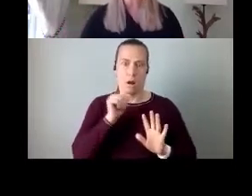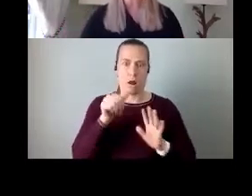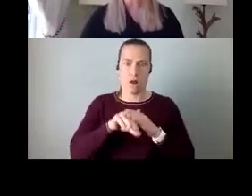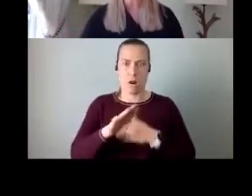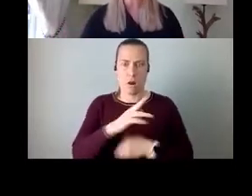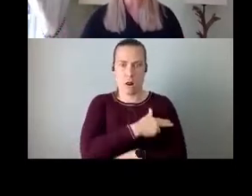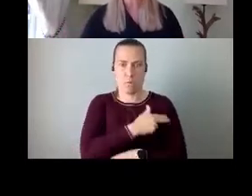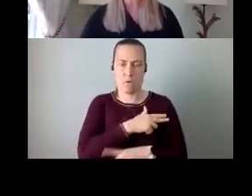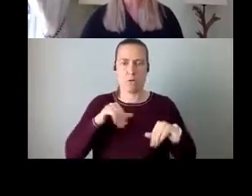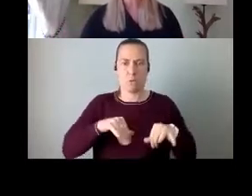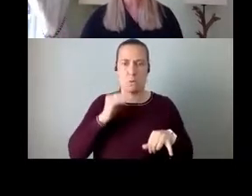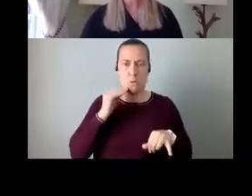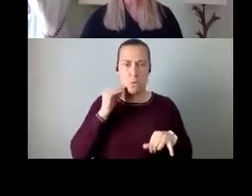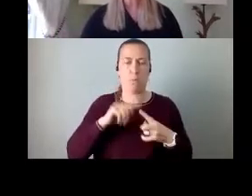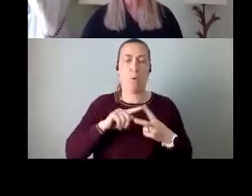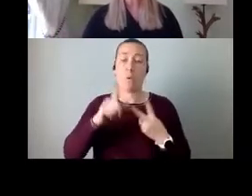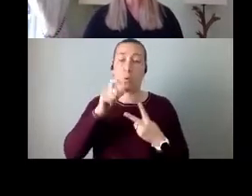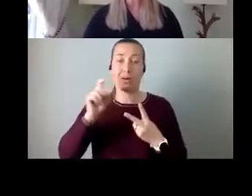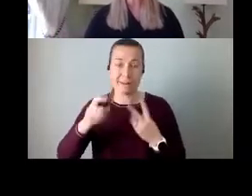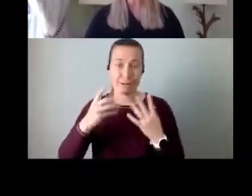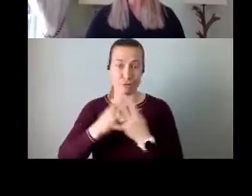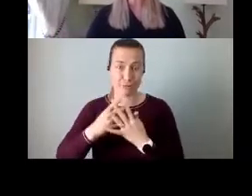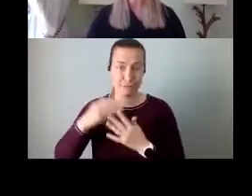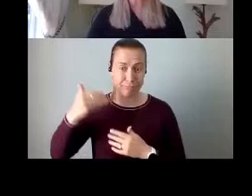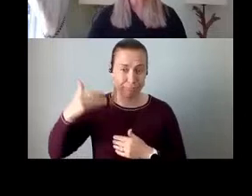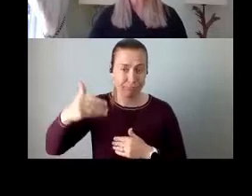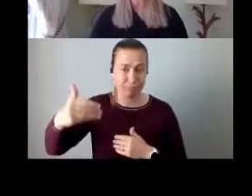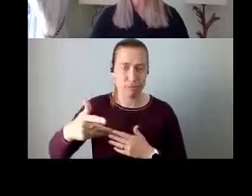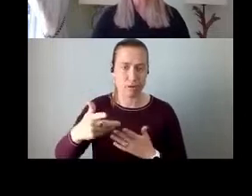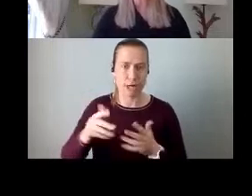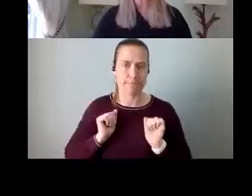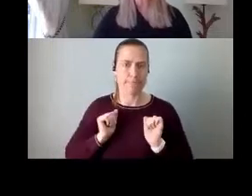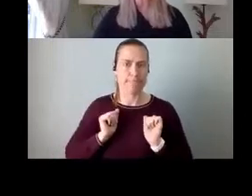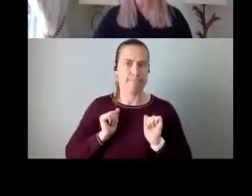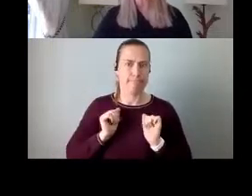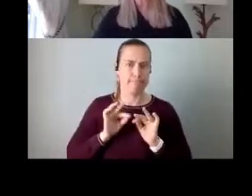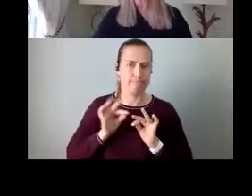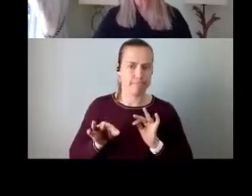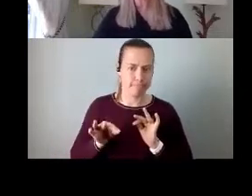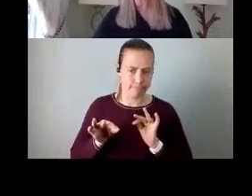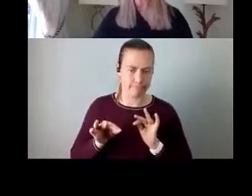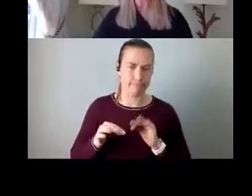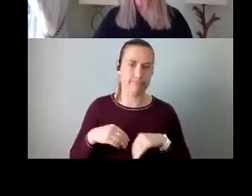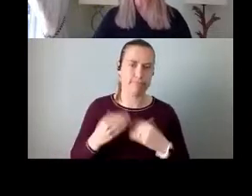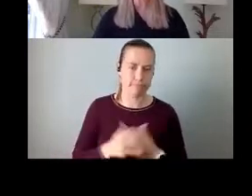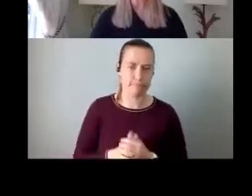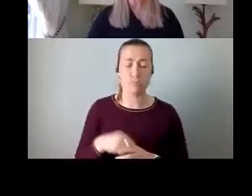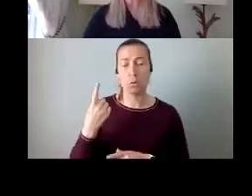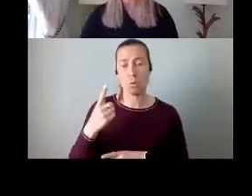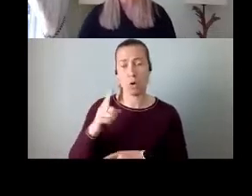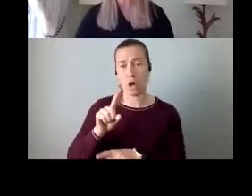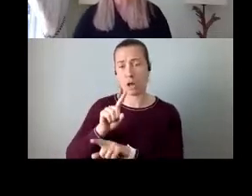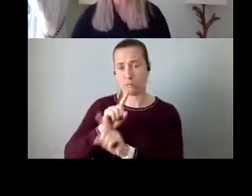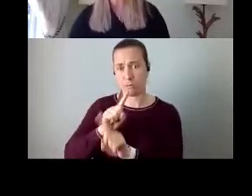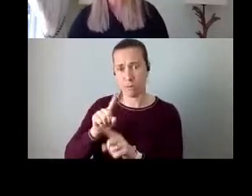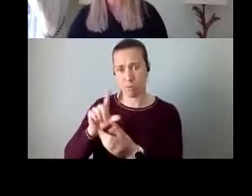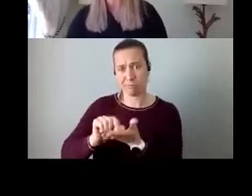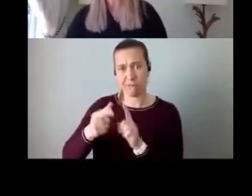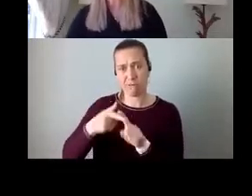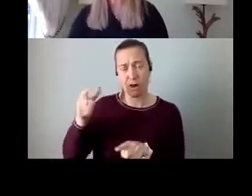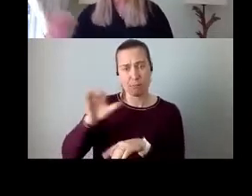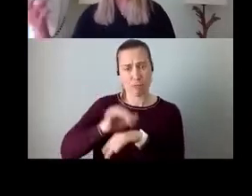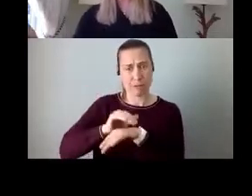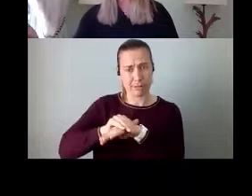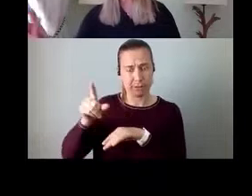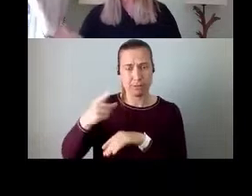timely fashion. Some other data we have is there was a report out of Britain showing a 28% decrease